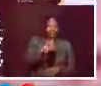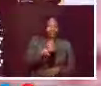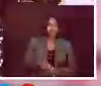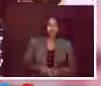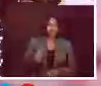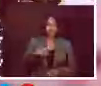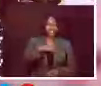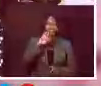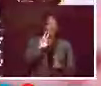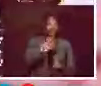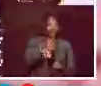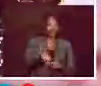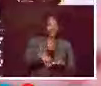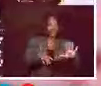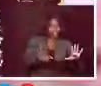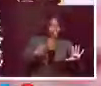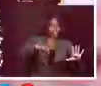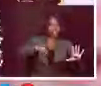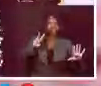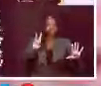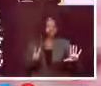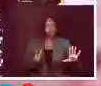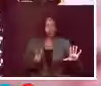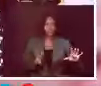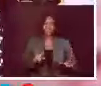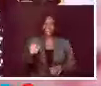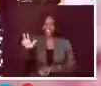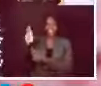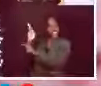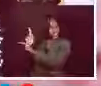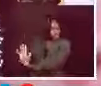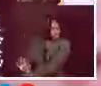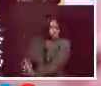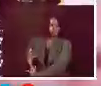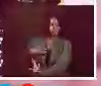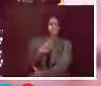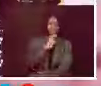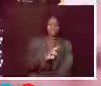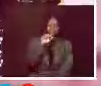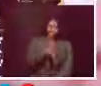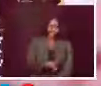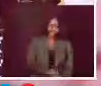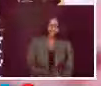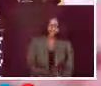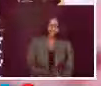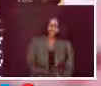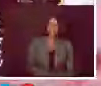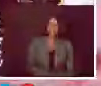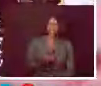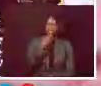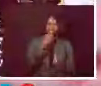2 out of 5. They should take their 3 and let us have our 2. Mr.